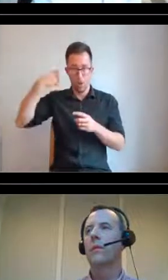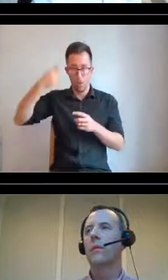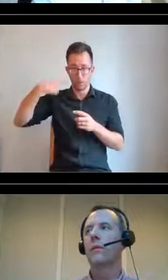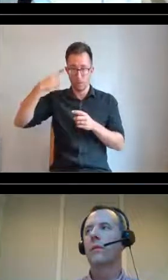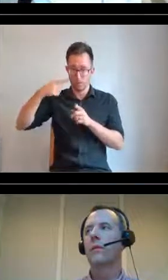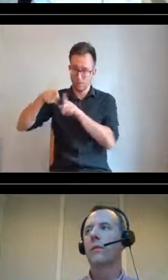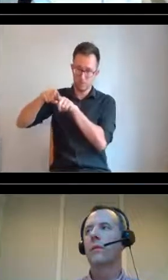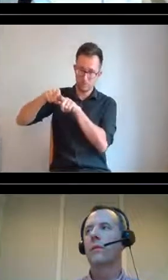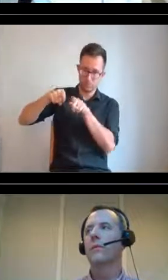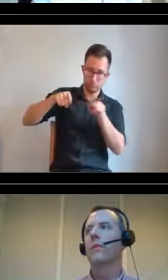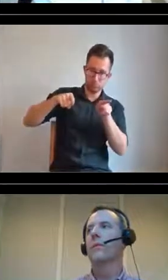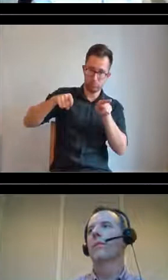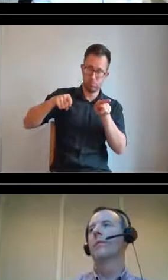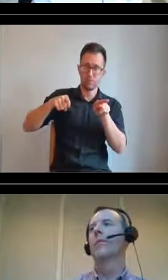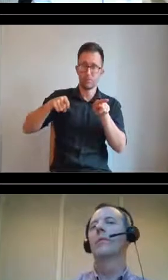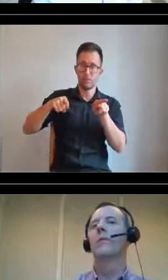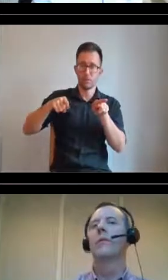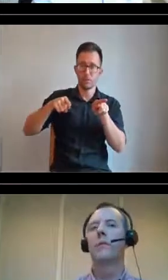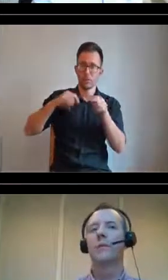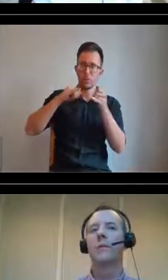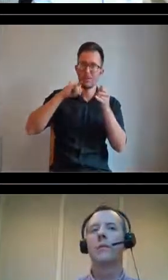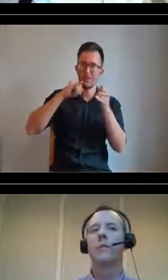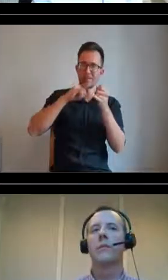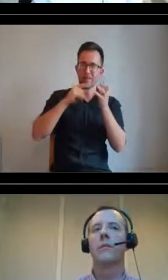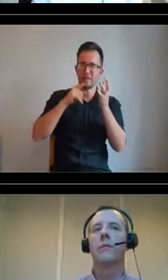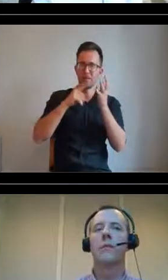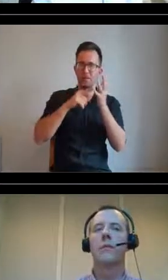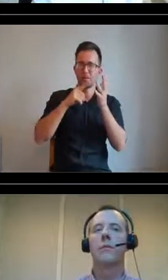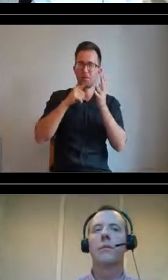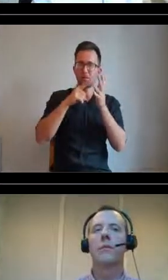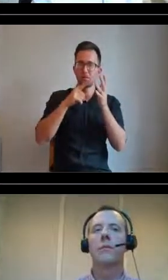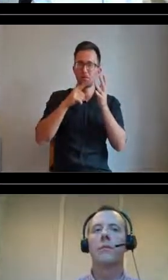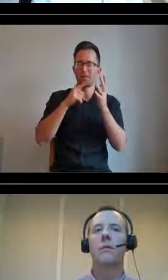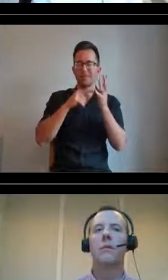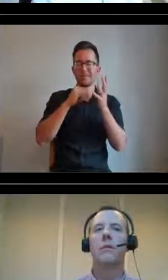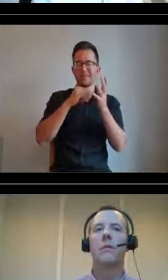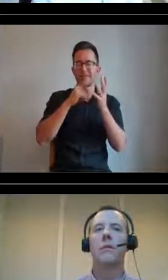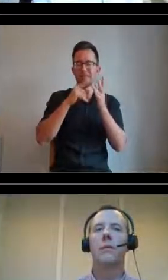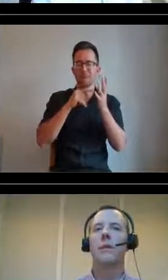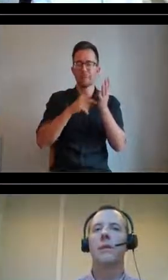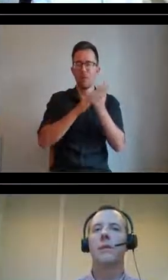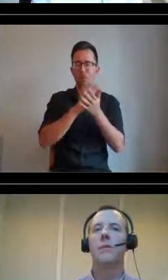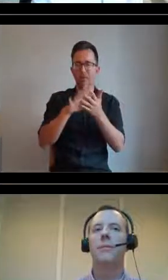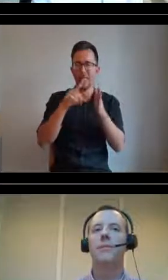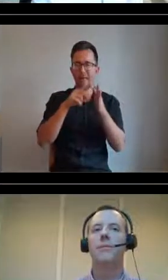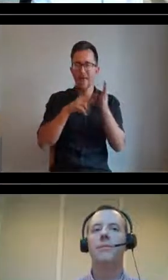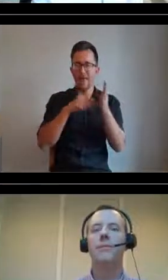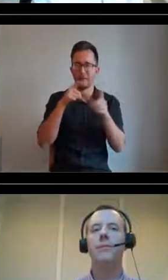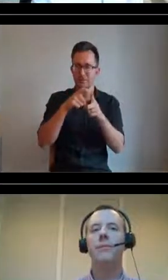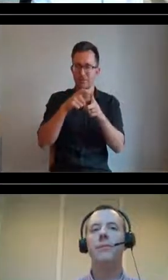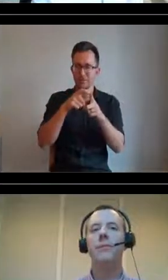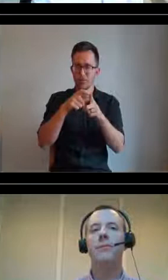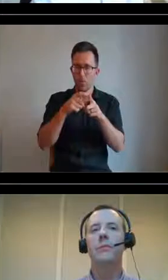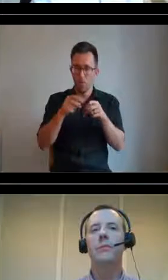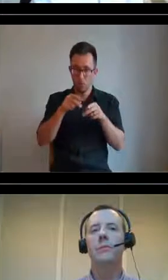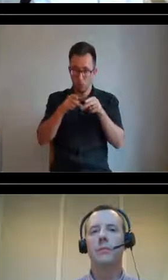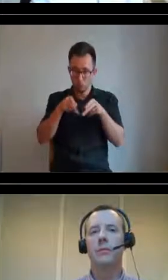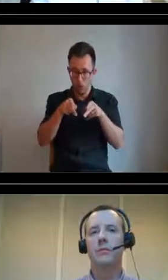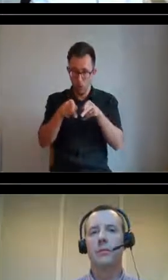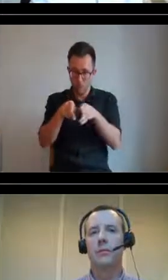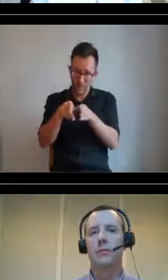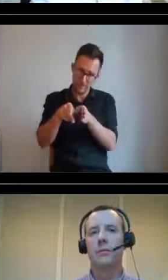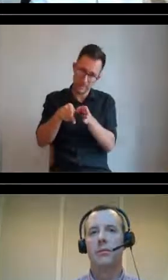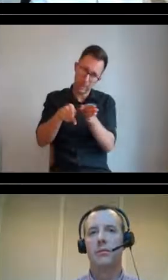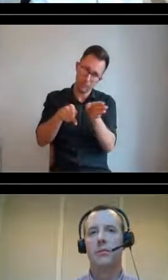eastbound towards Southend, we have a slip road that comes off. That goes up to